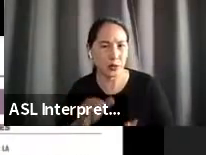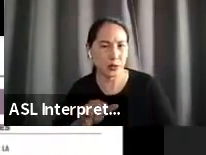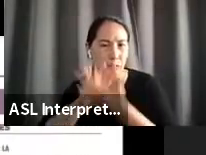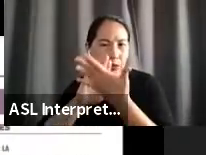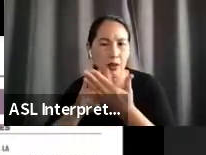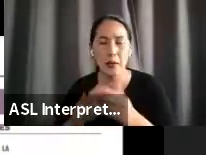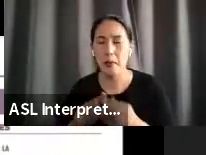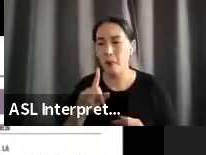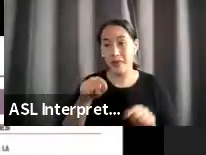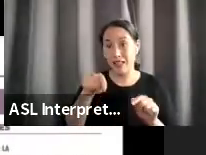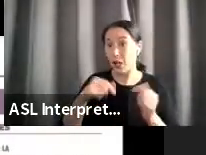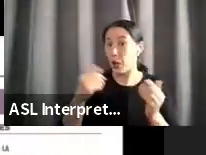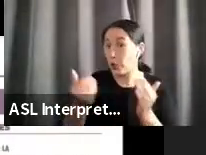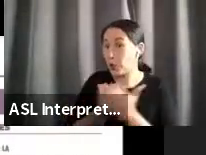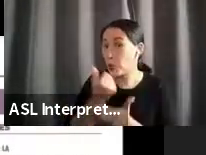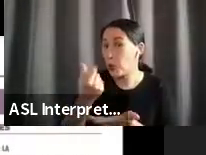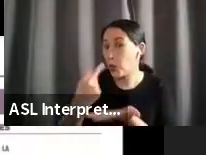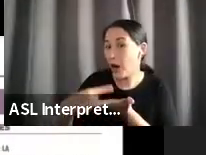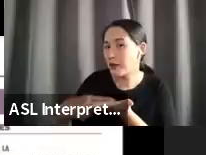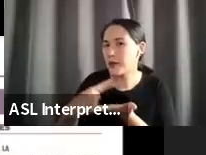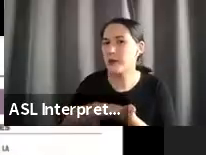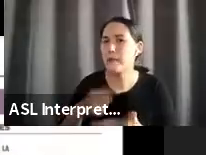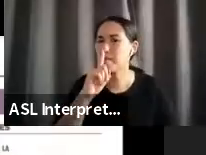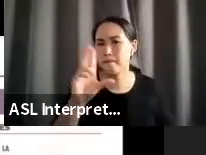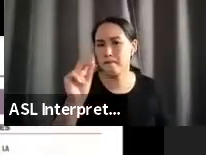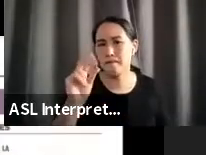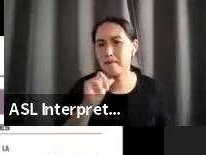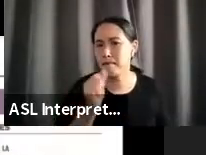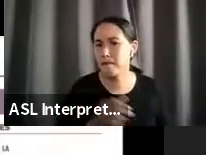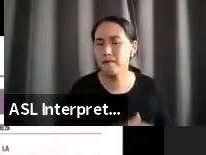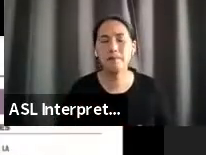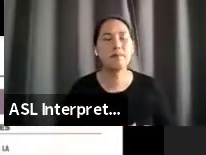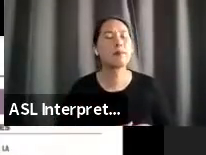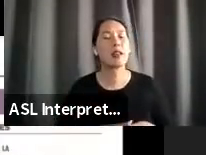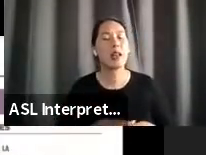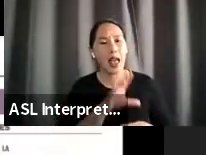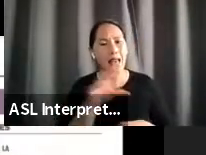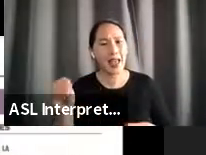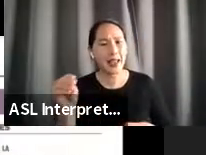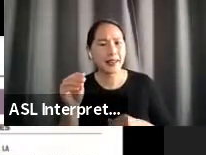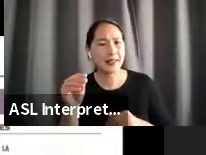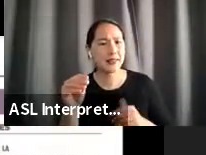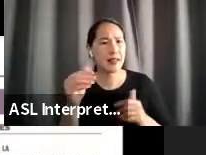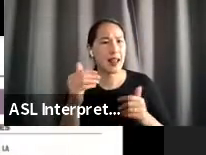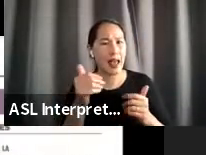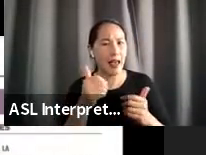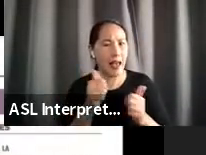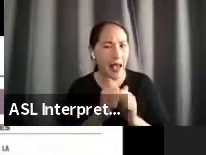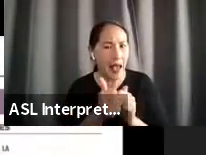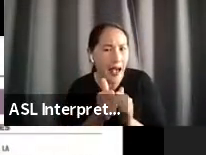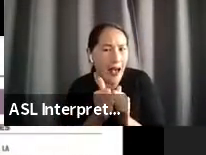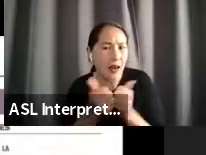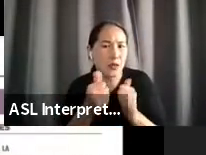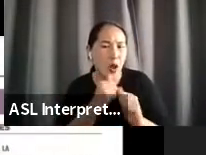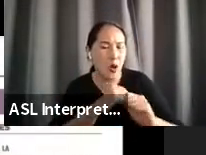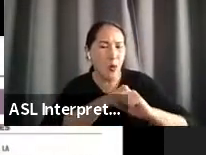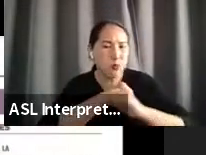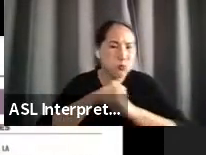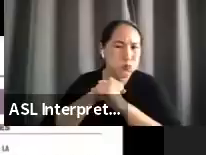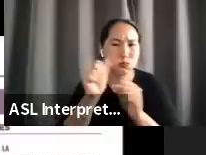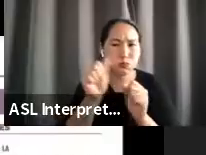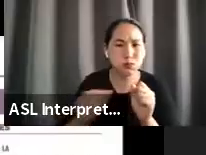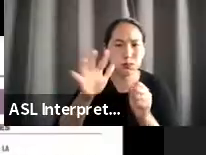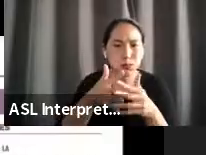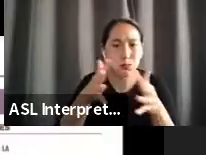many people have pointed out. And it's also looking at what were things that they tried to do to try to protect Asian Americans. I mean, this is a